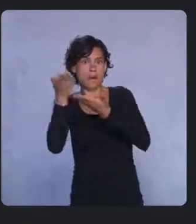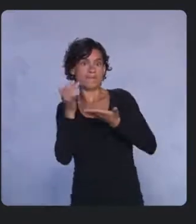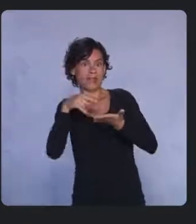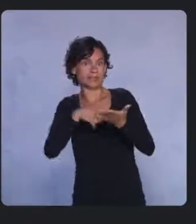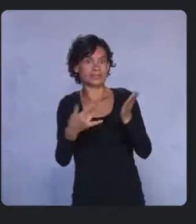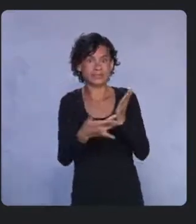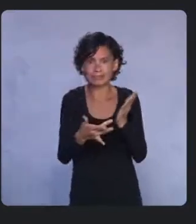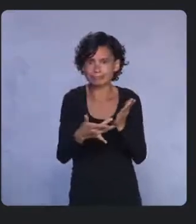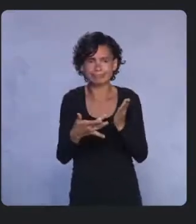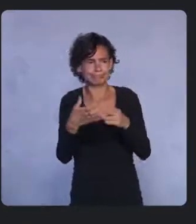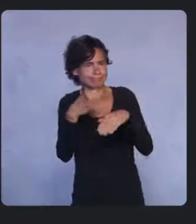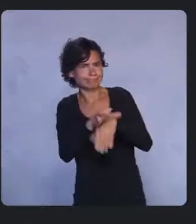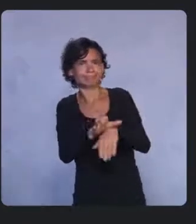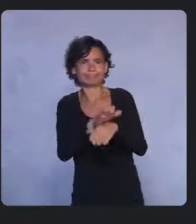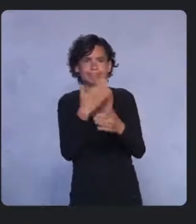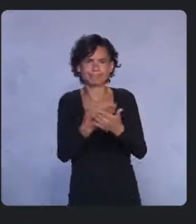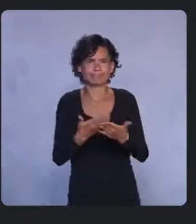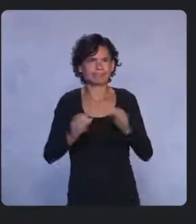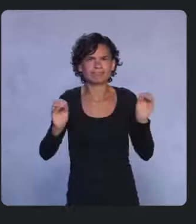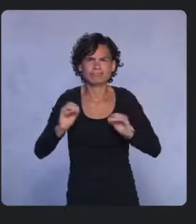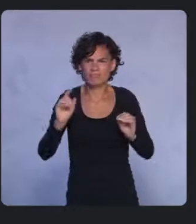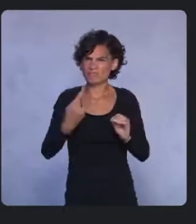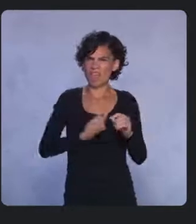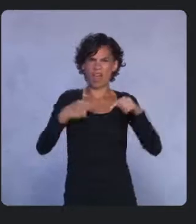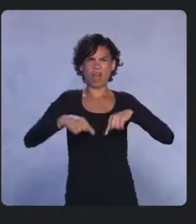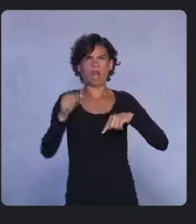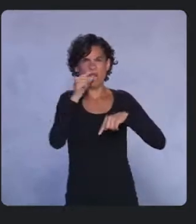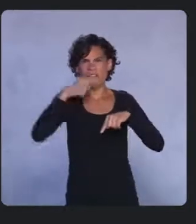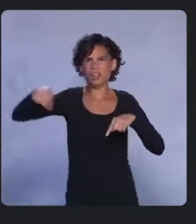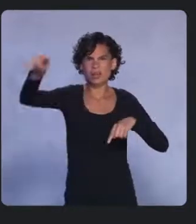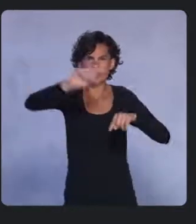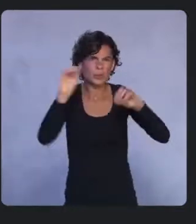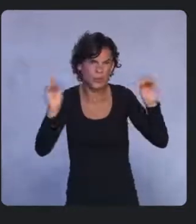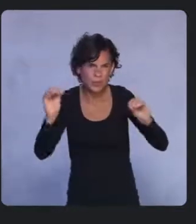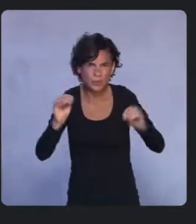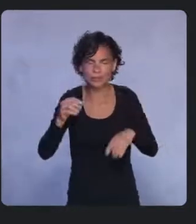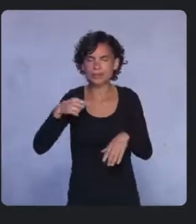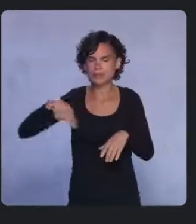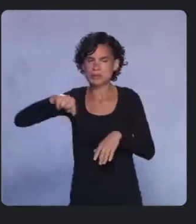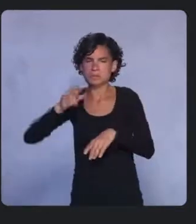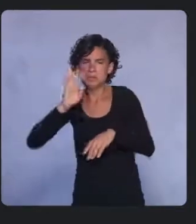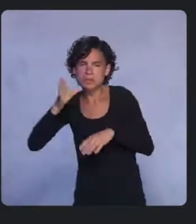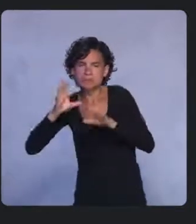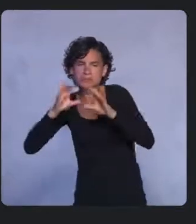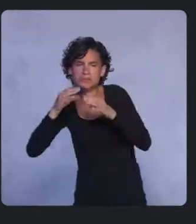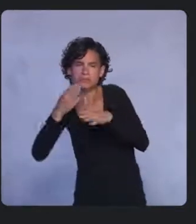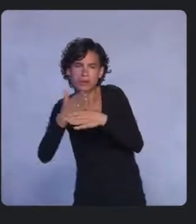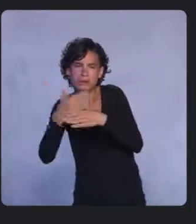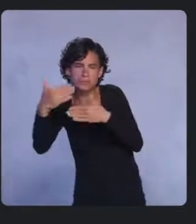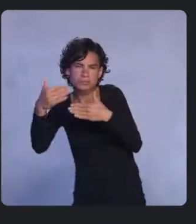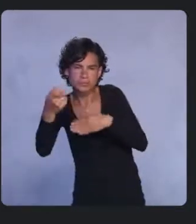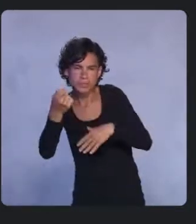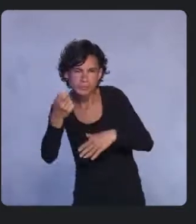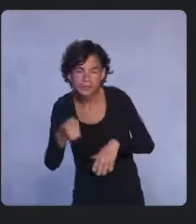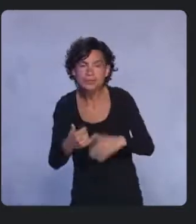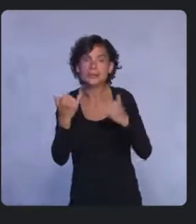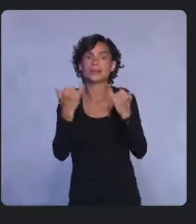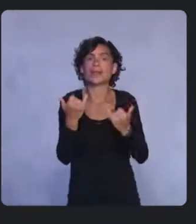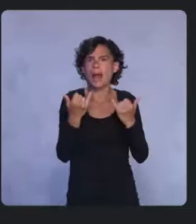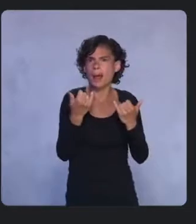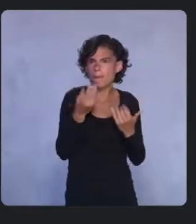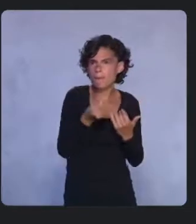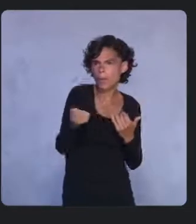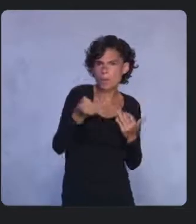privacy. And the Android team will be coming up in a bit to share more. These are just a few of the ways we're building the most